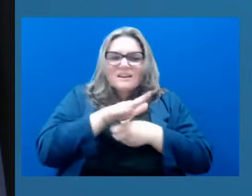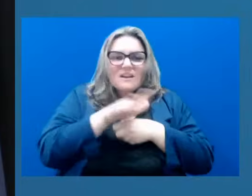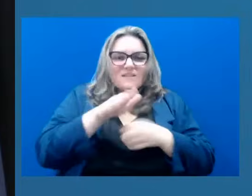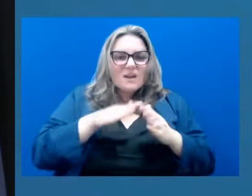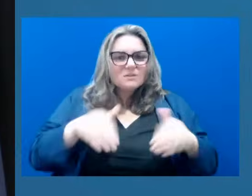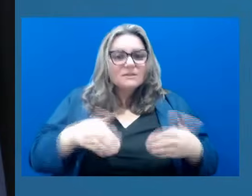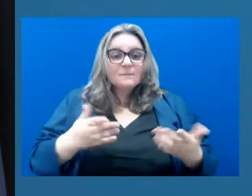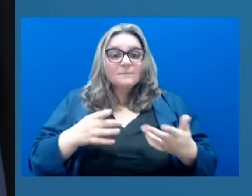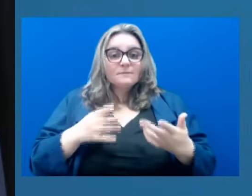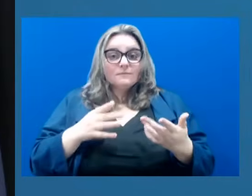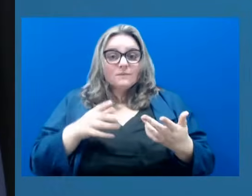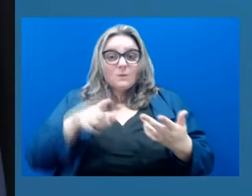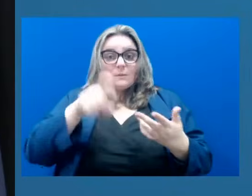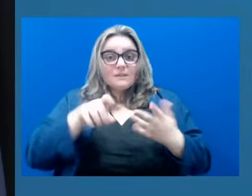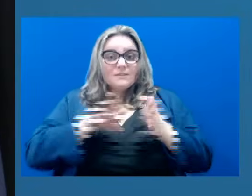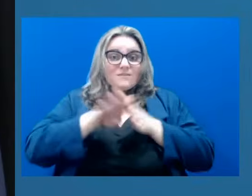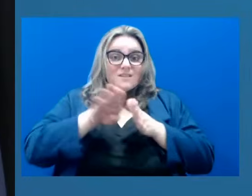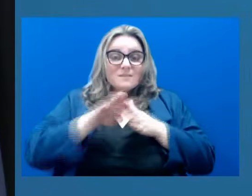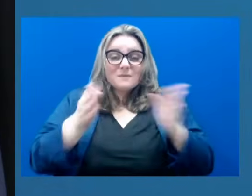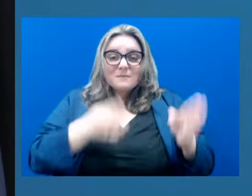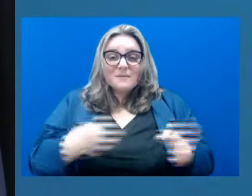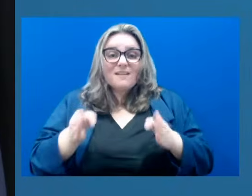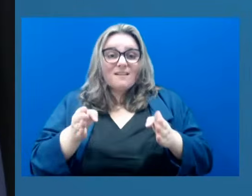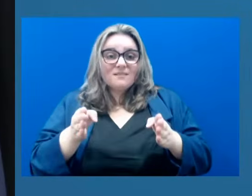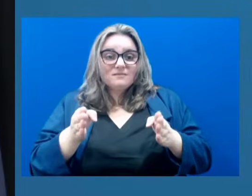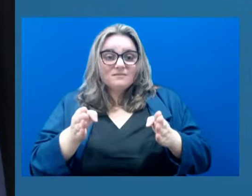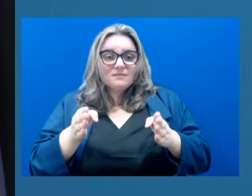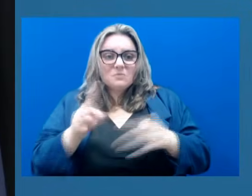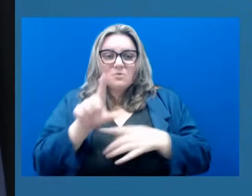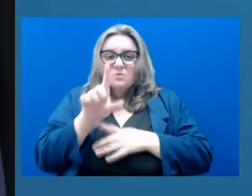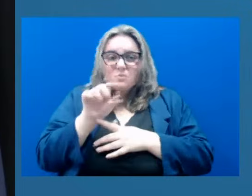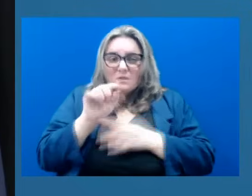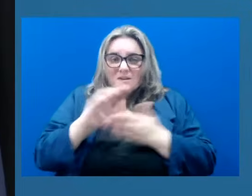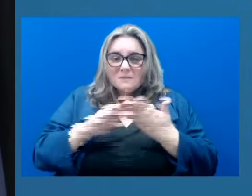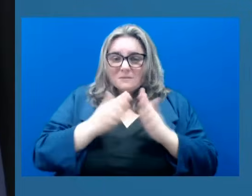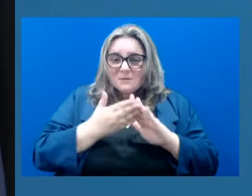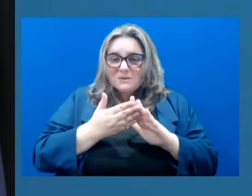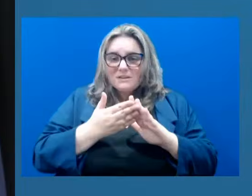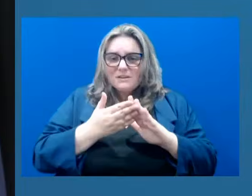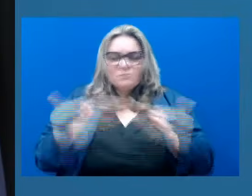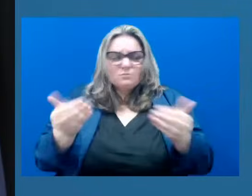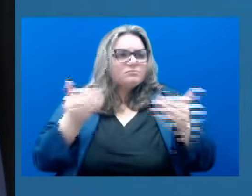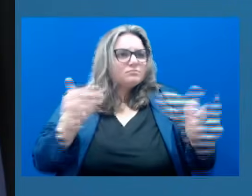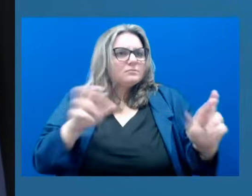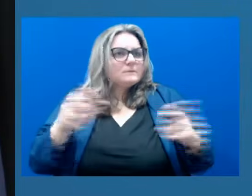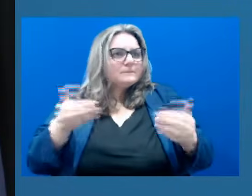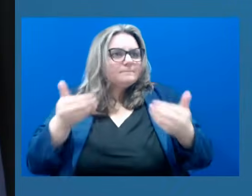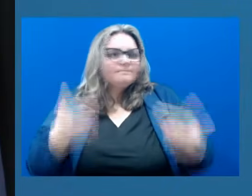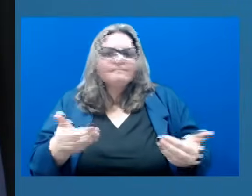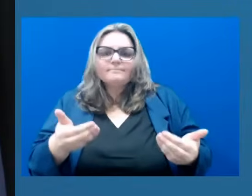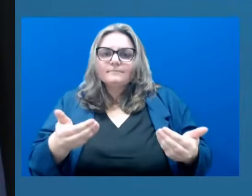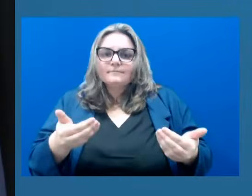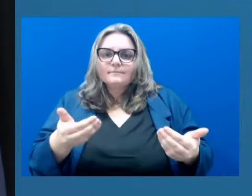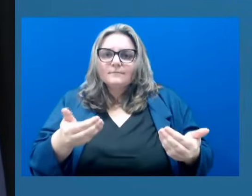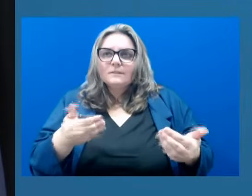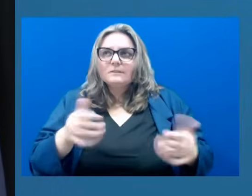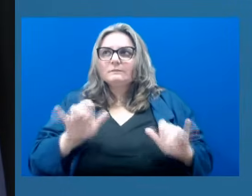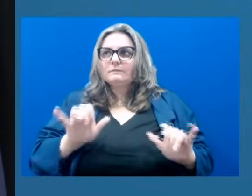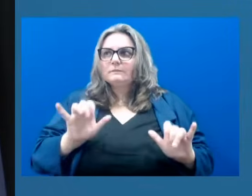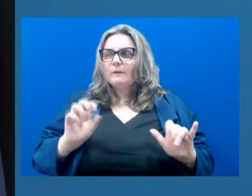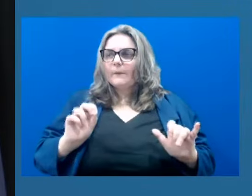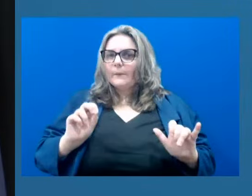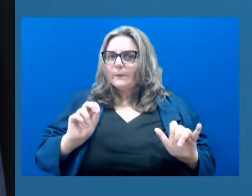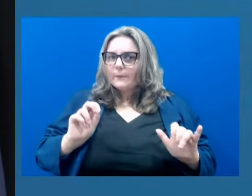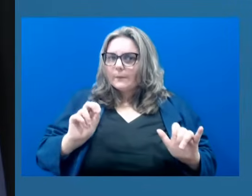only 20 communities stepped up at first. I was like, okay, everybody else.